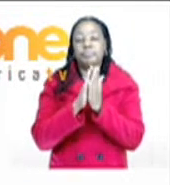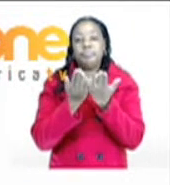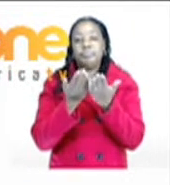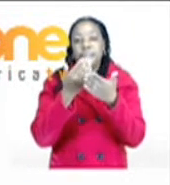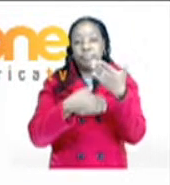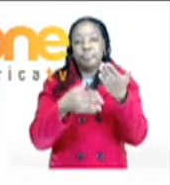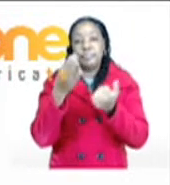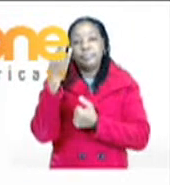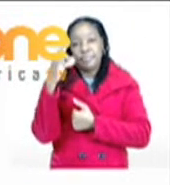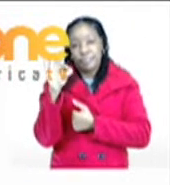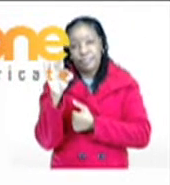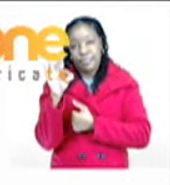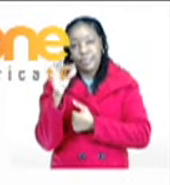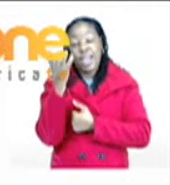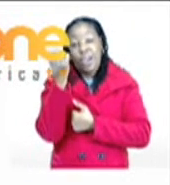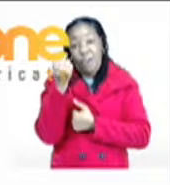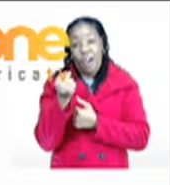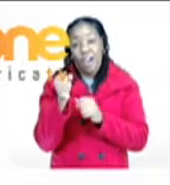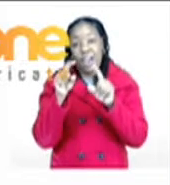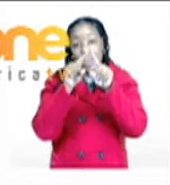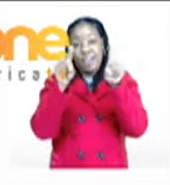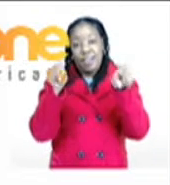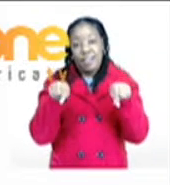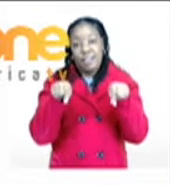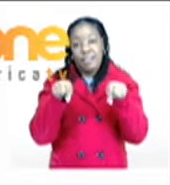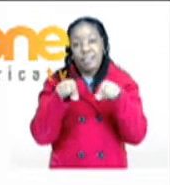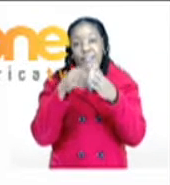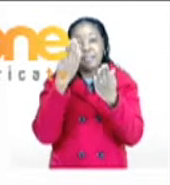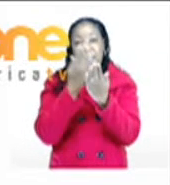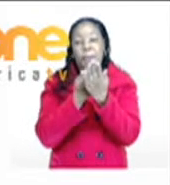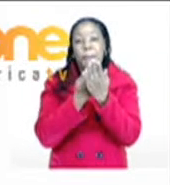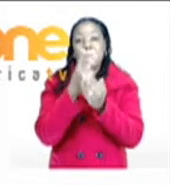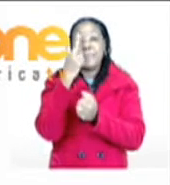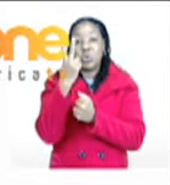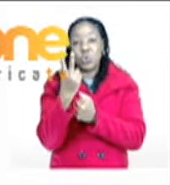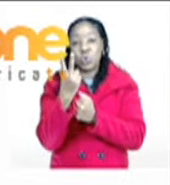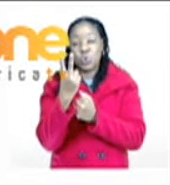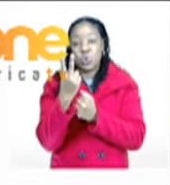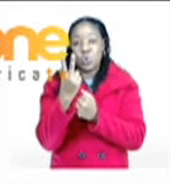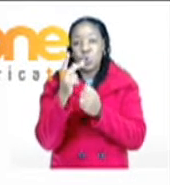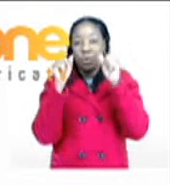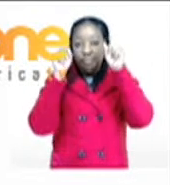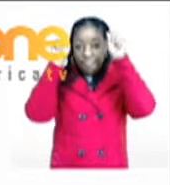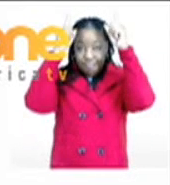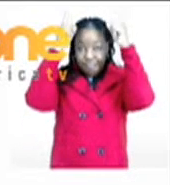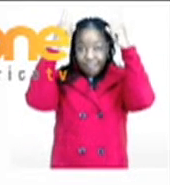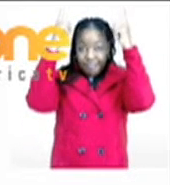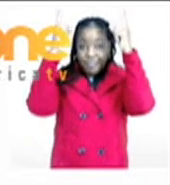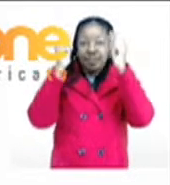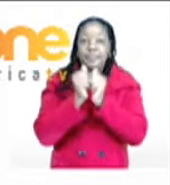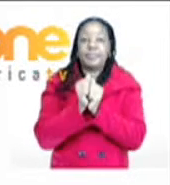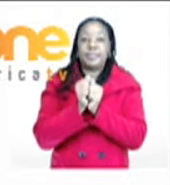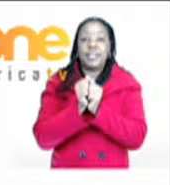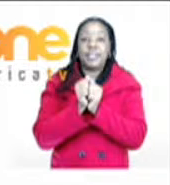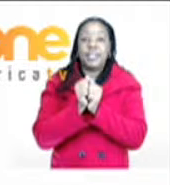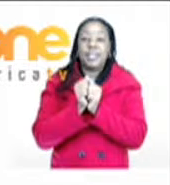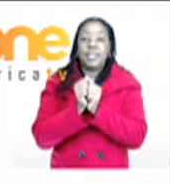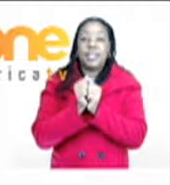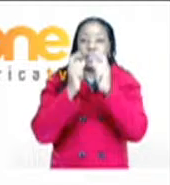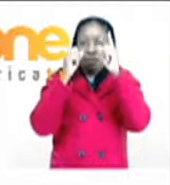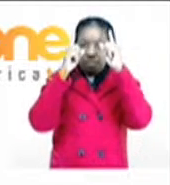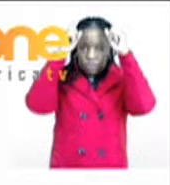Now we are left with 2 oryx, 2 animals that we can see. Let's cut out the